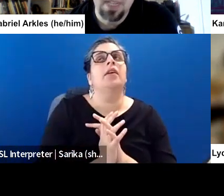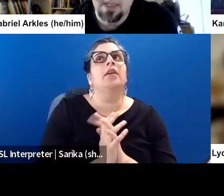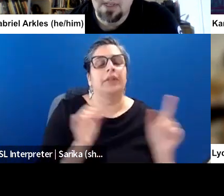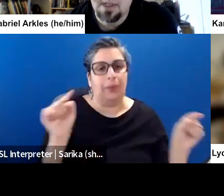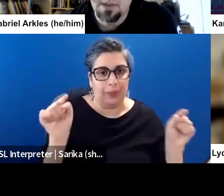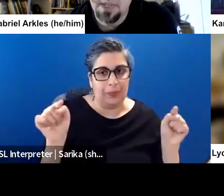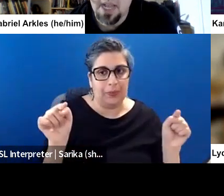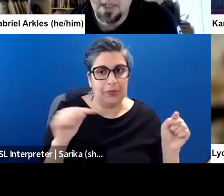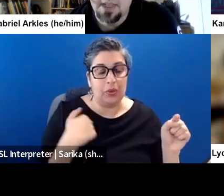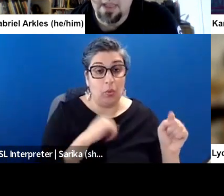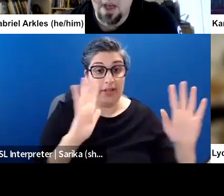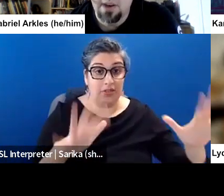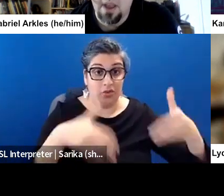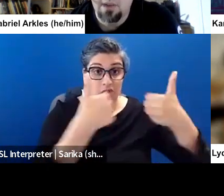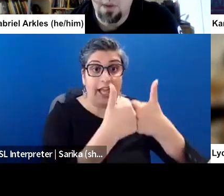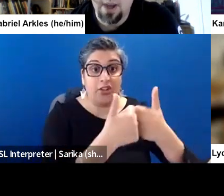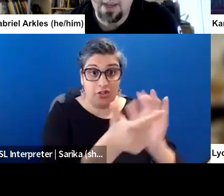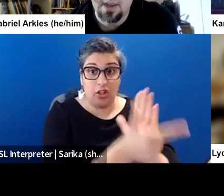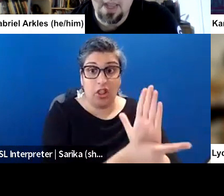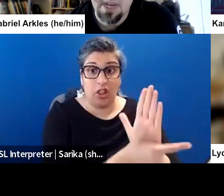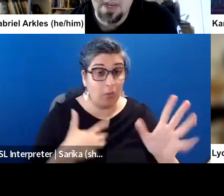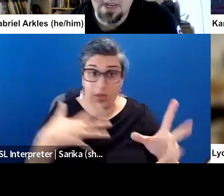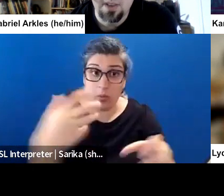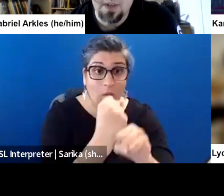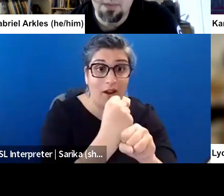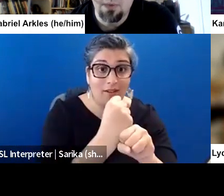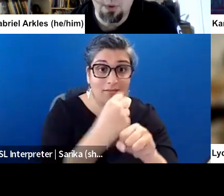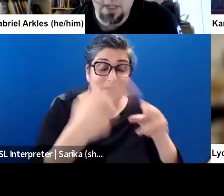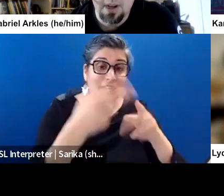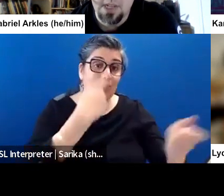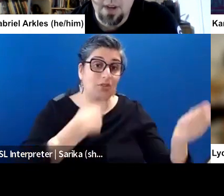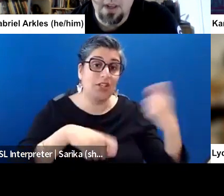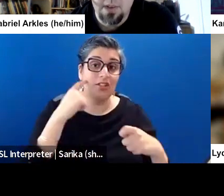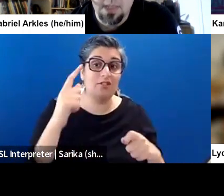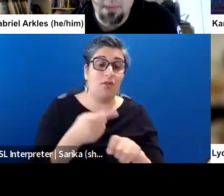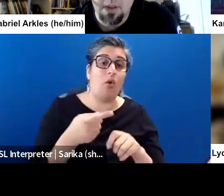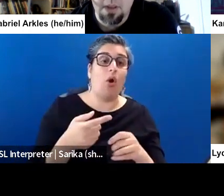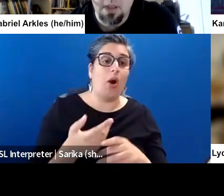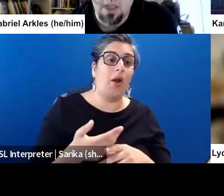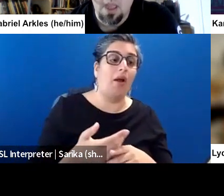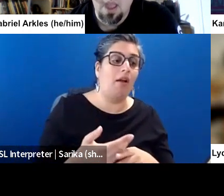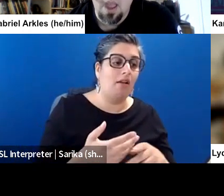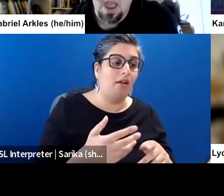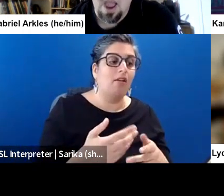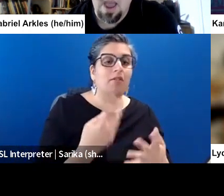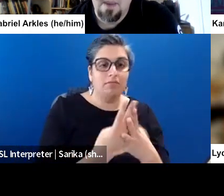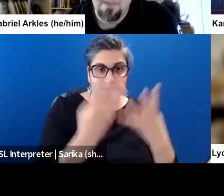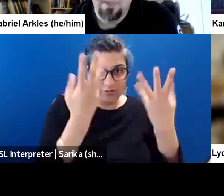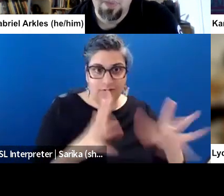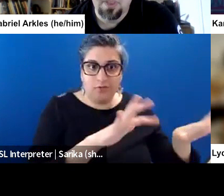So we challenged that law, and we won name changes for some formerly incarcerated trans people.